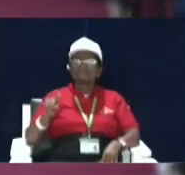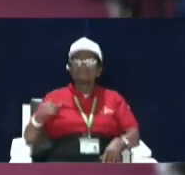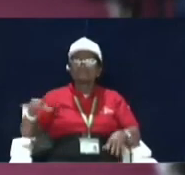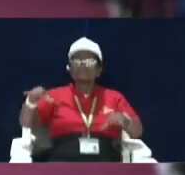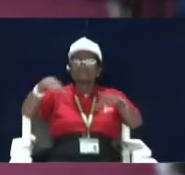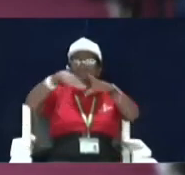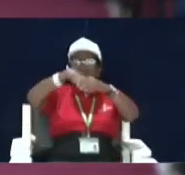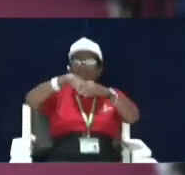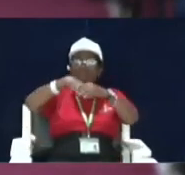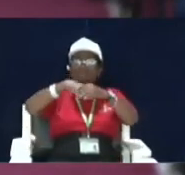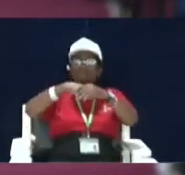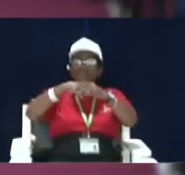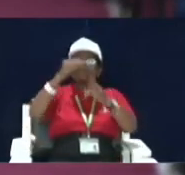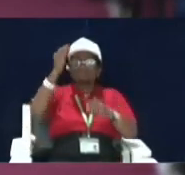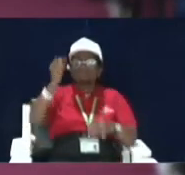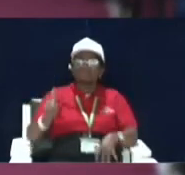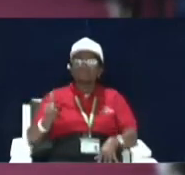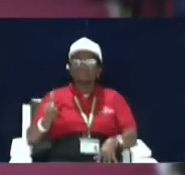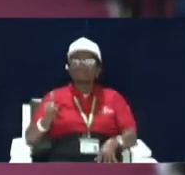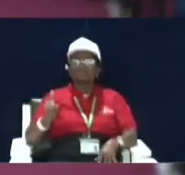maritally,